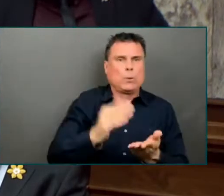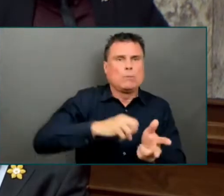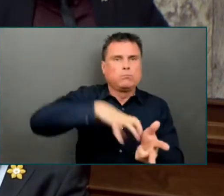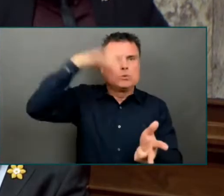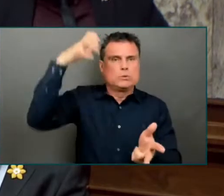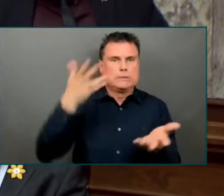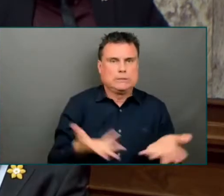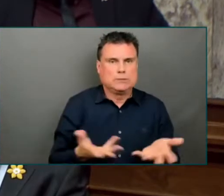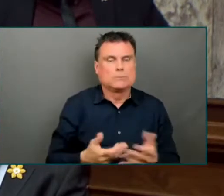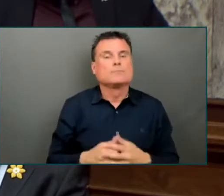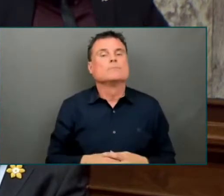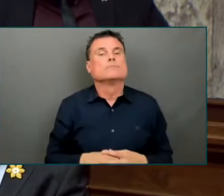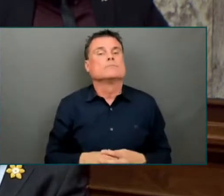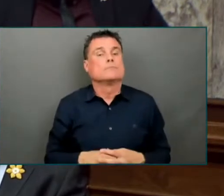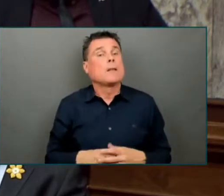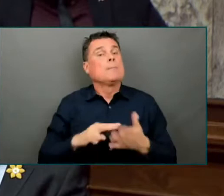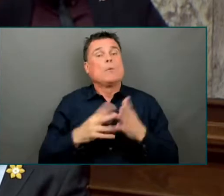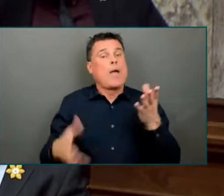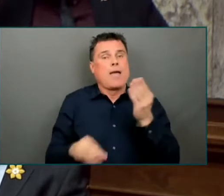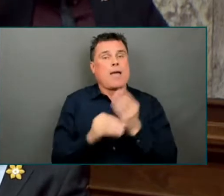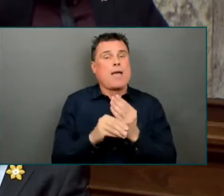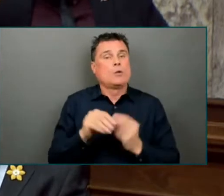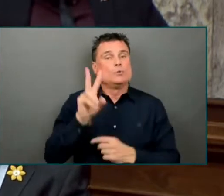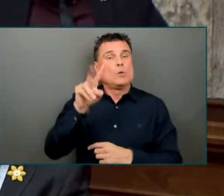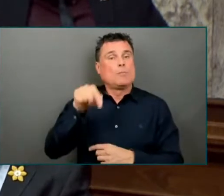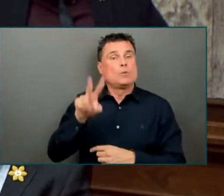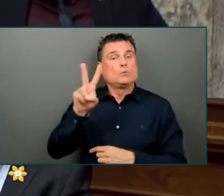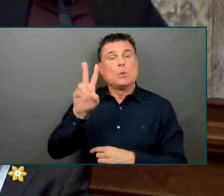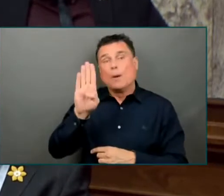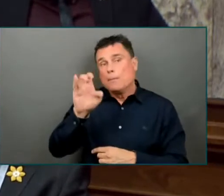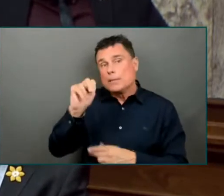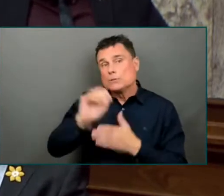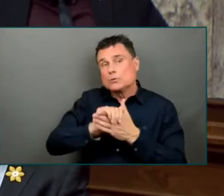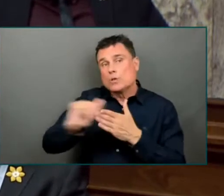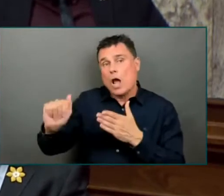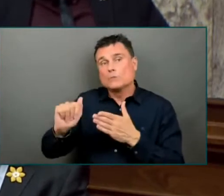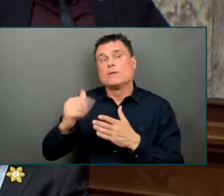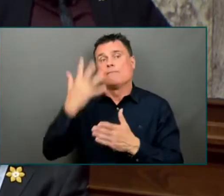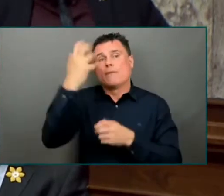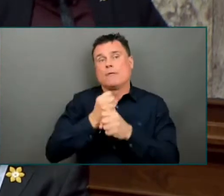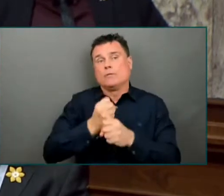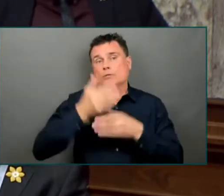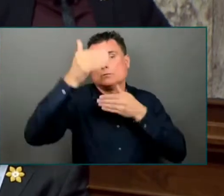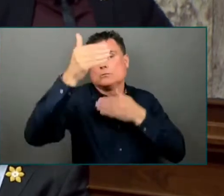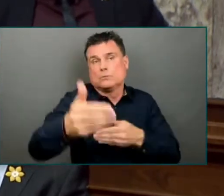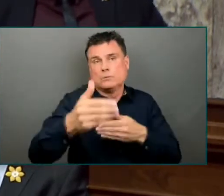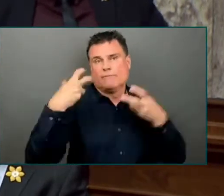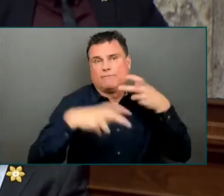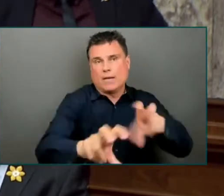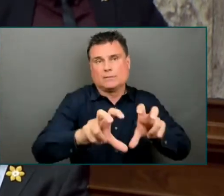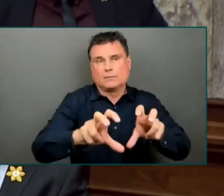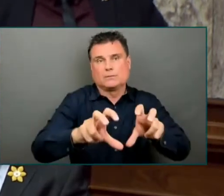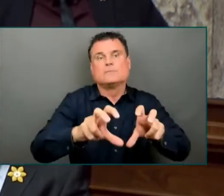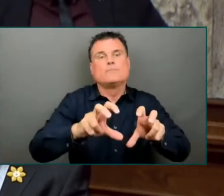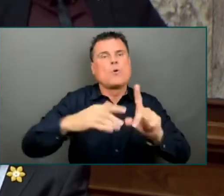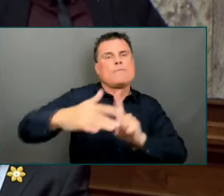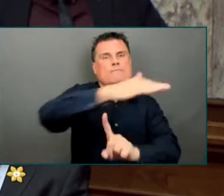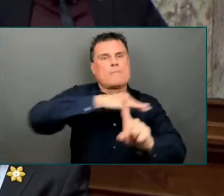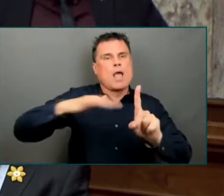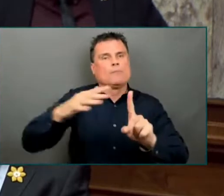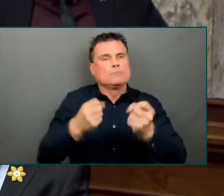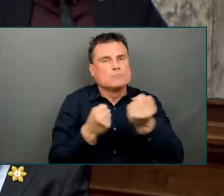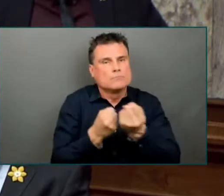Budget 2021 will keep us at the cutting edge with a new Centre for Innovation and Clean Energy.